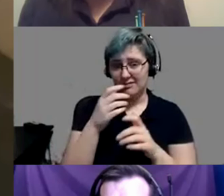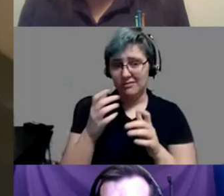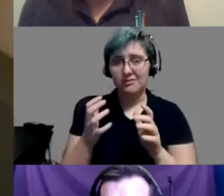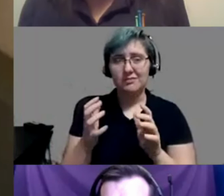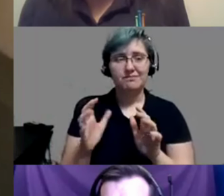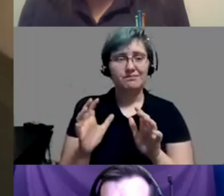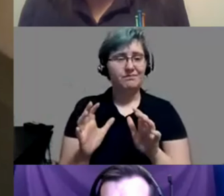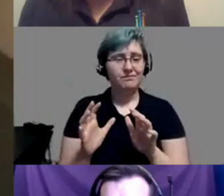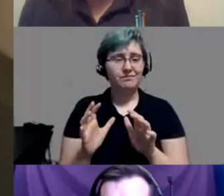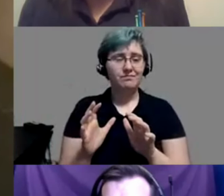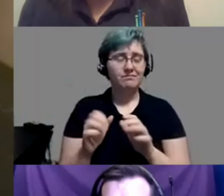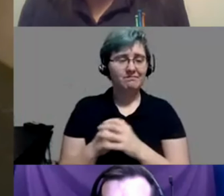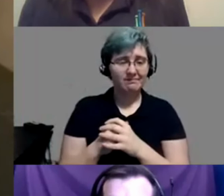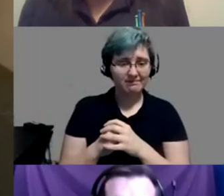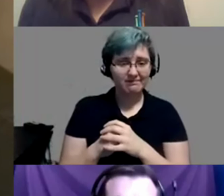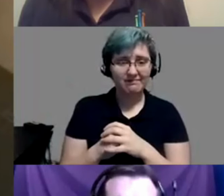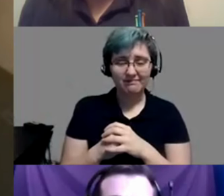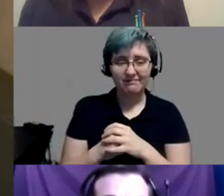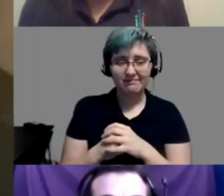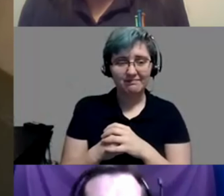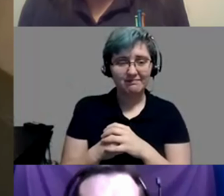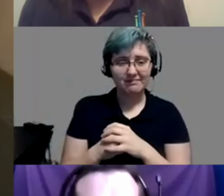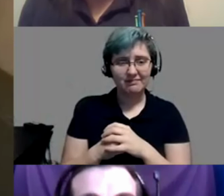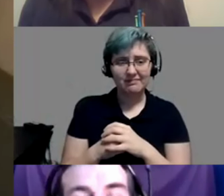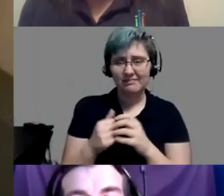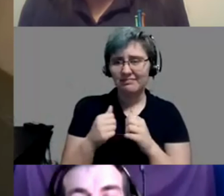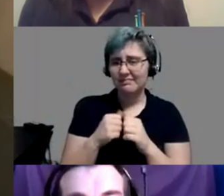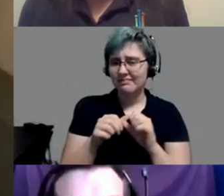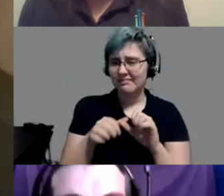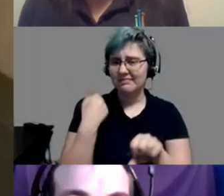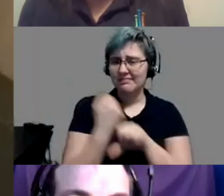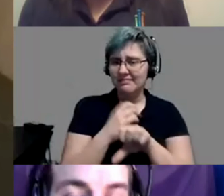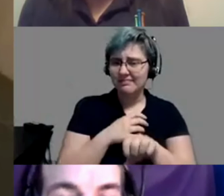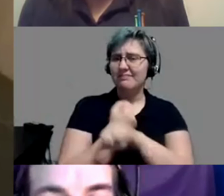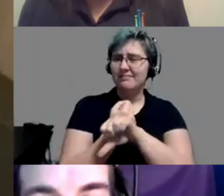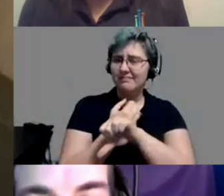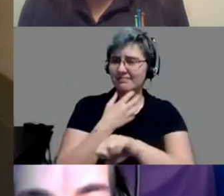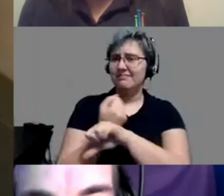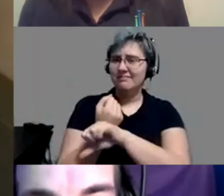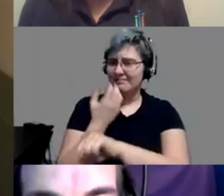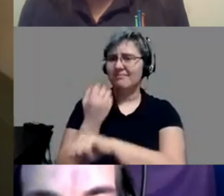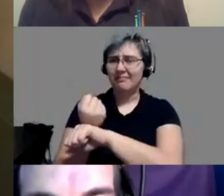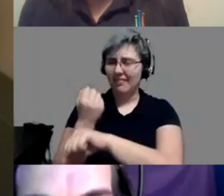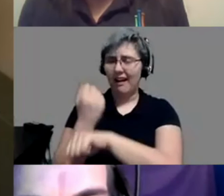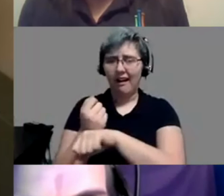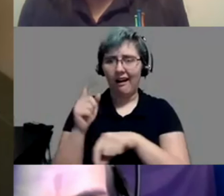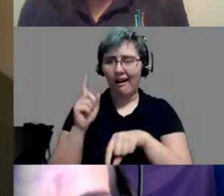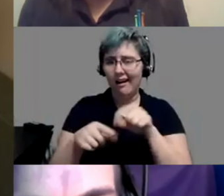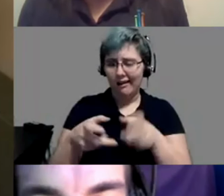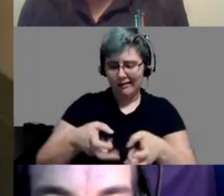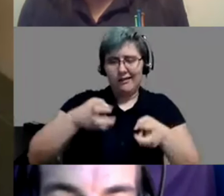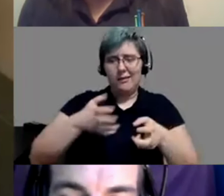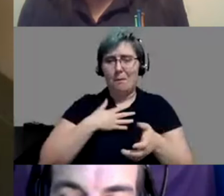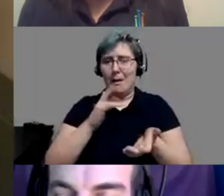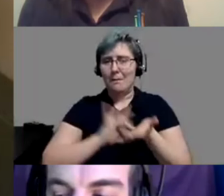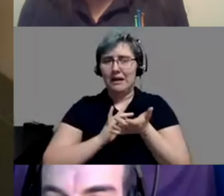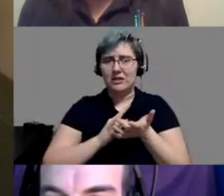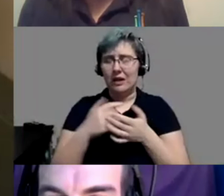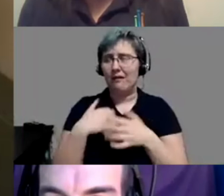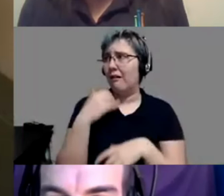it kept on locking on me, and I couldn't get my medicine out. So I would call my remote support